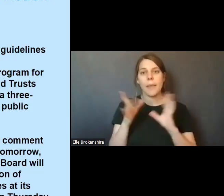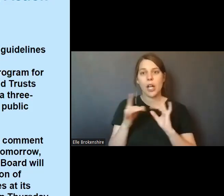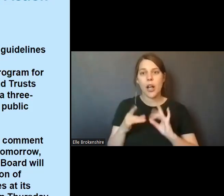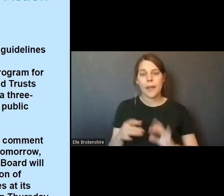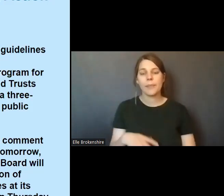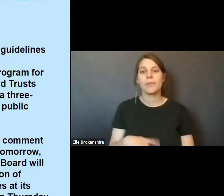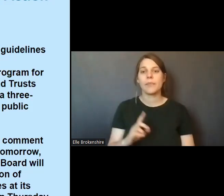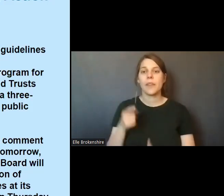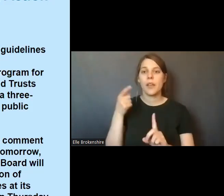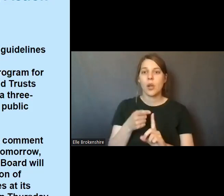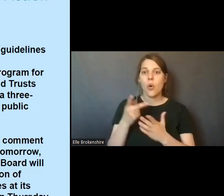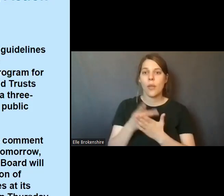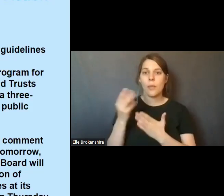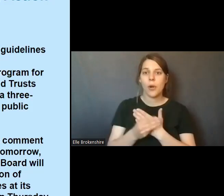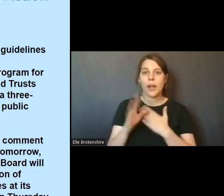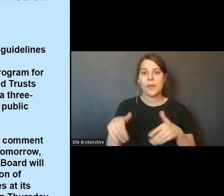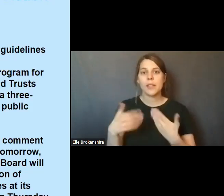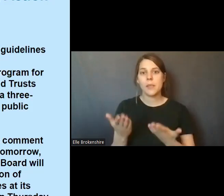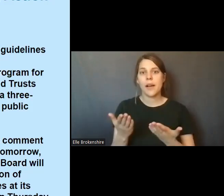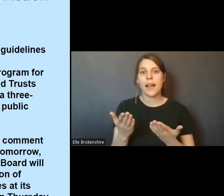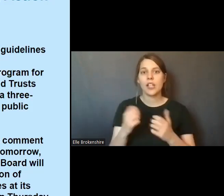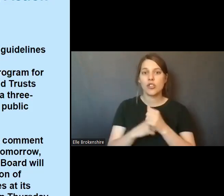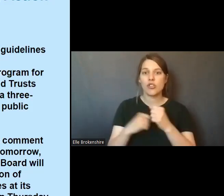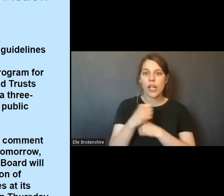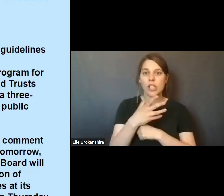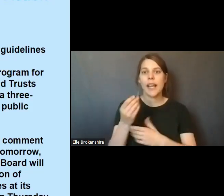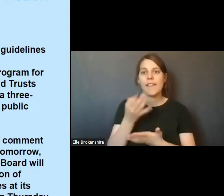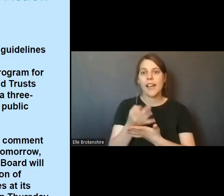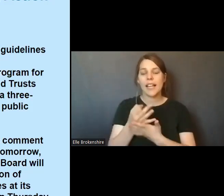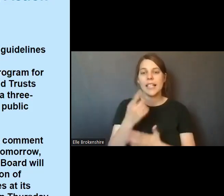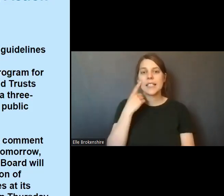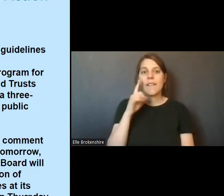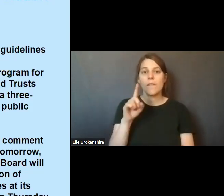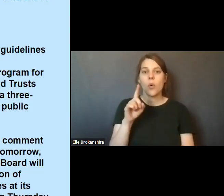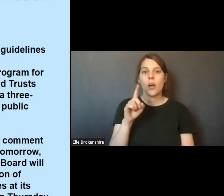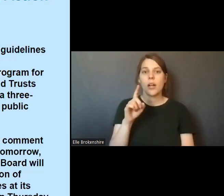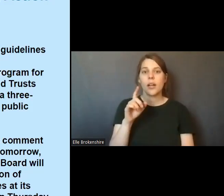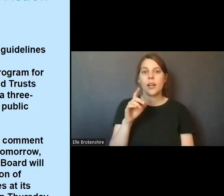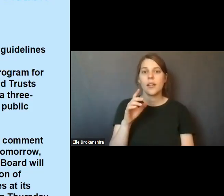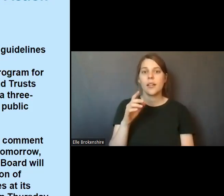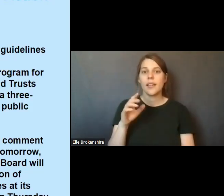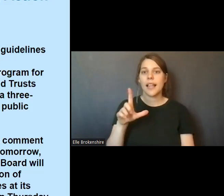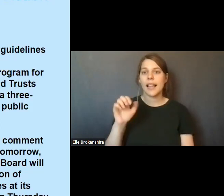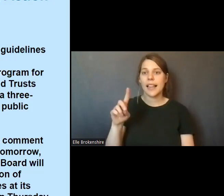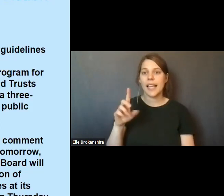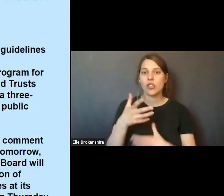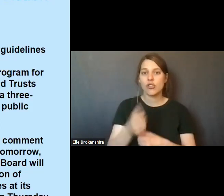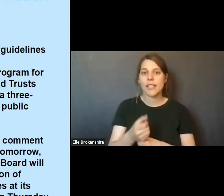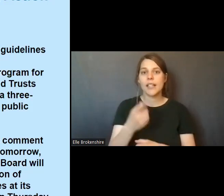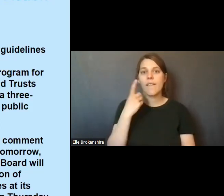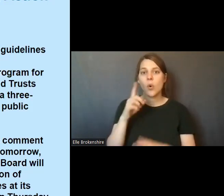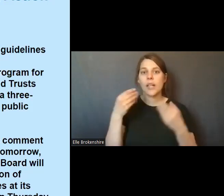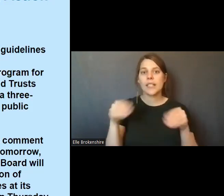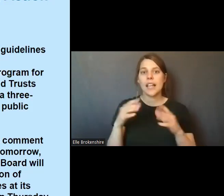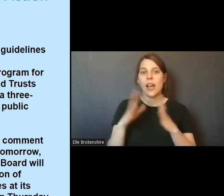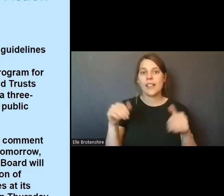of this program is to provide construction financing to community land trusts for the rehabilitation and new construction of affordable for sale housing within the city